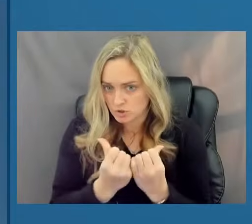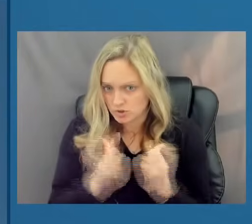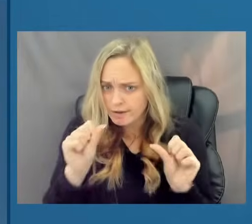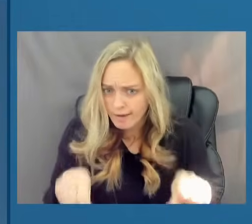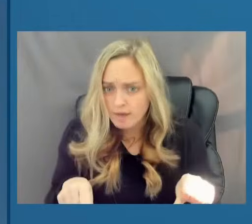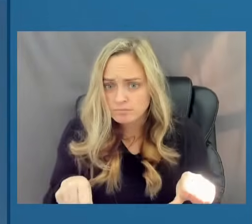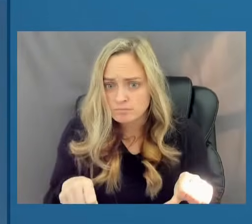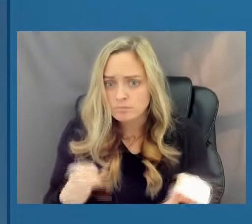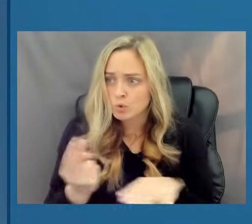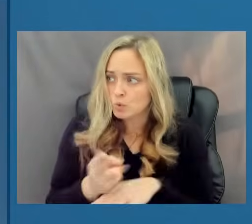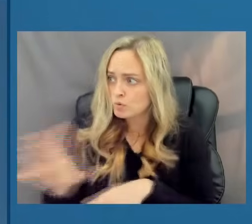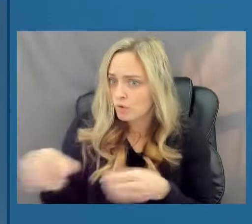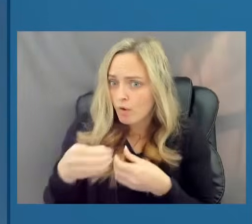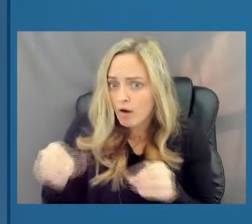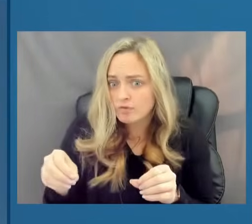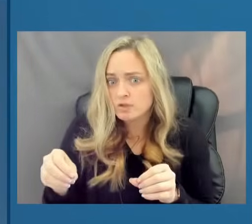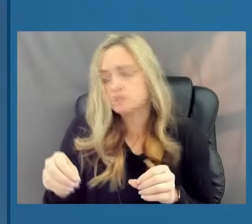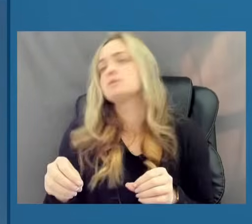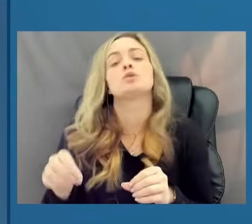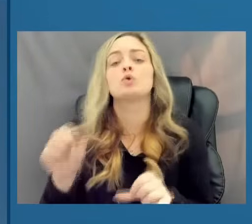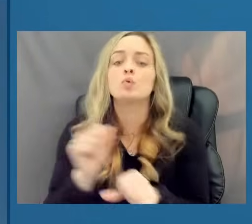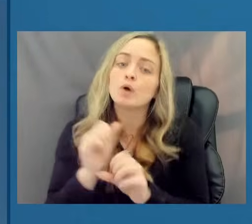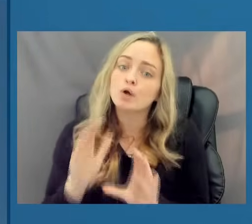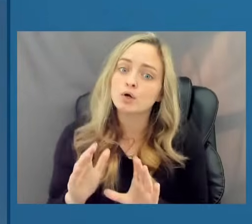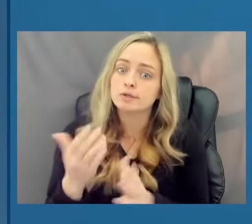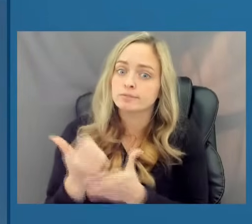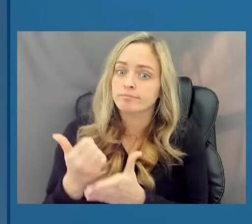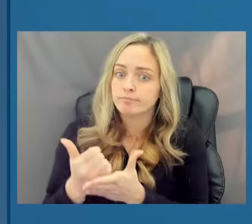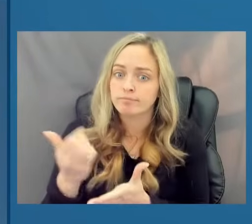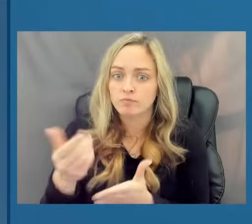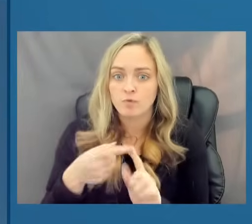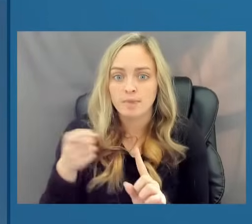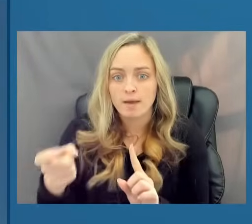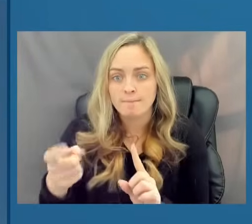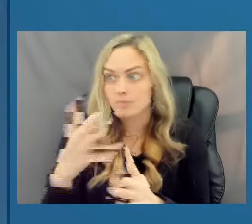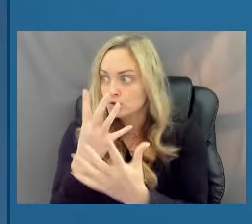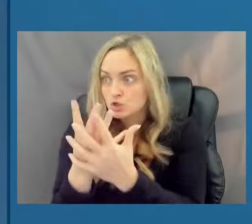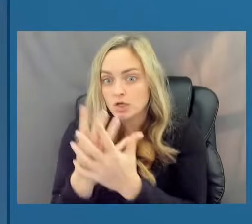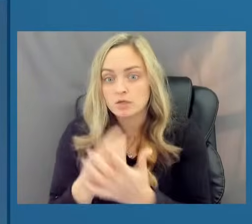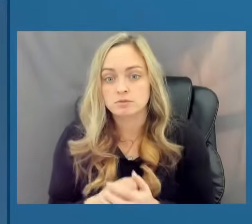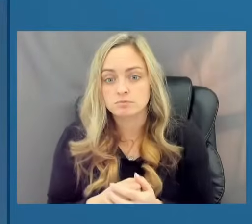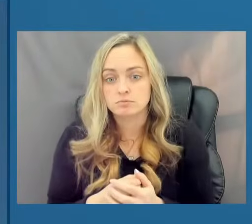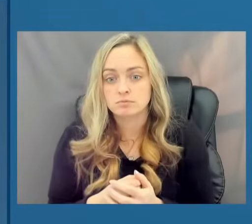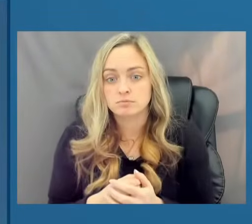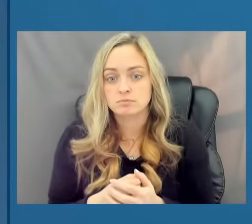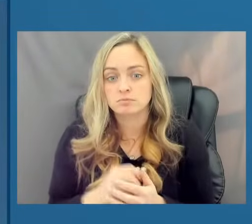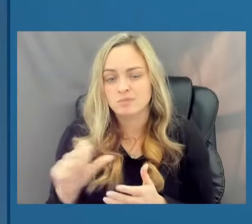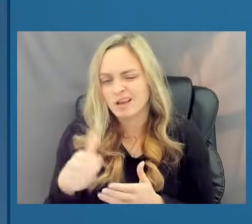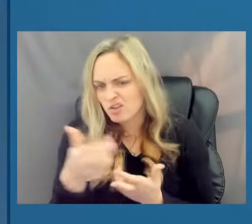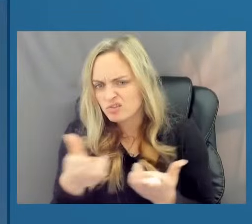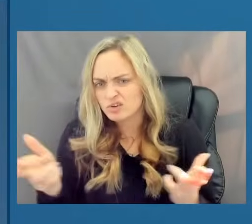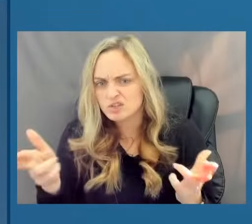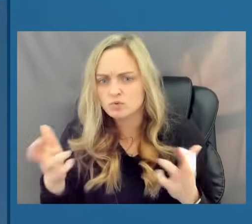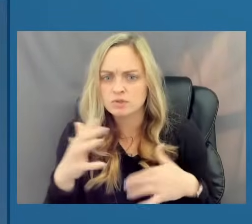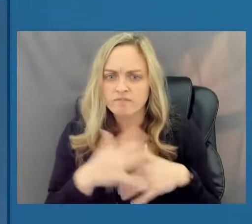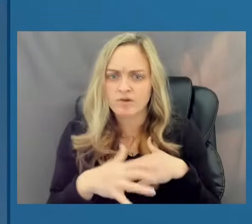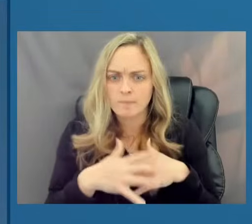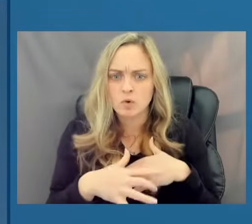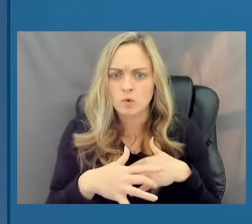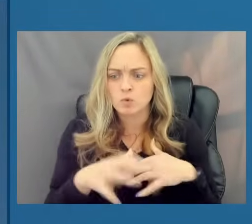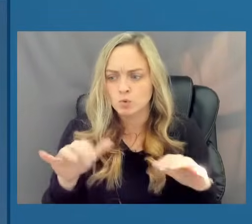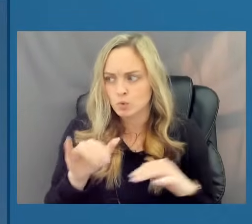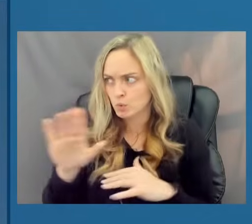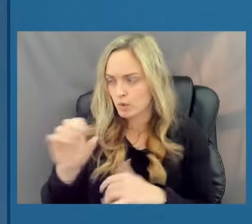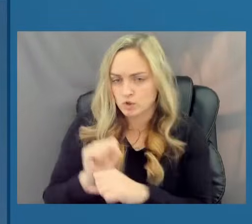their offices, their personnel, their jails, and other resources to do ICE's